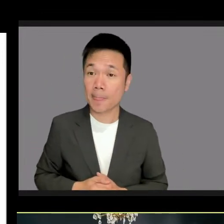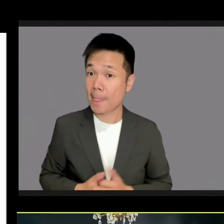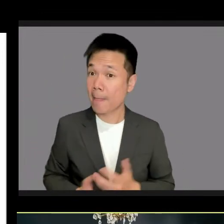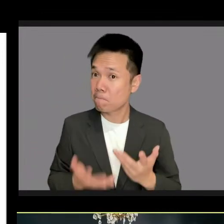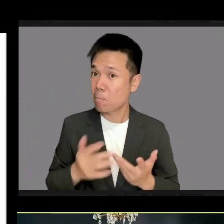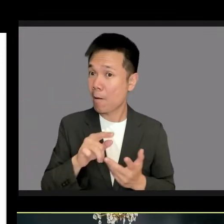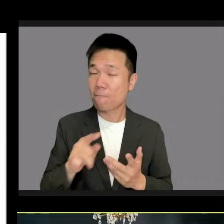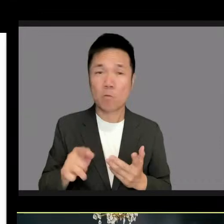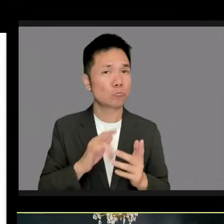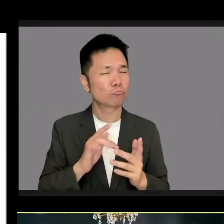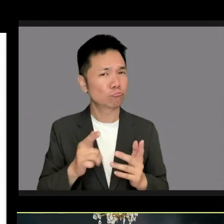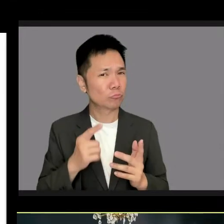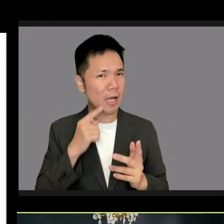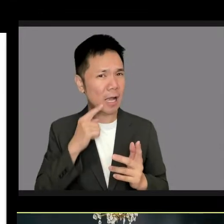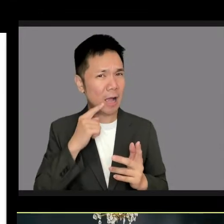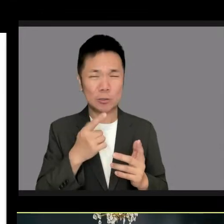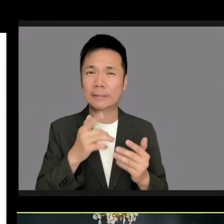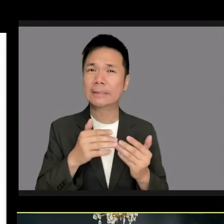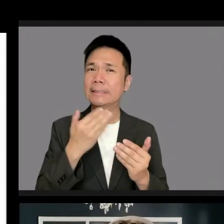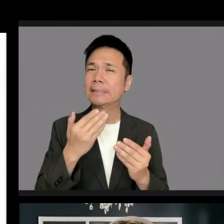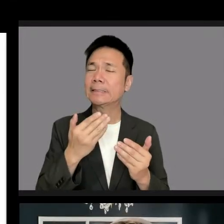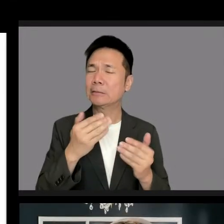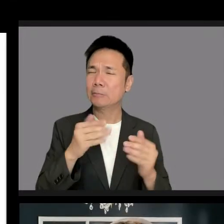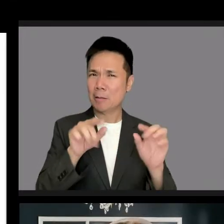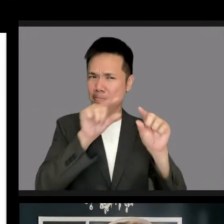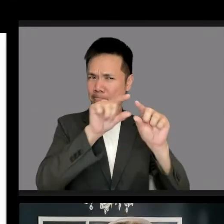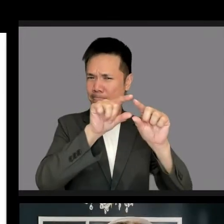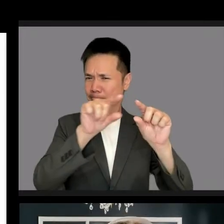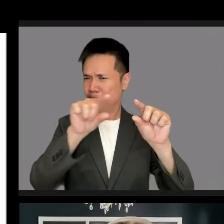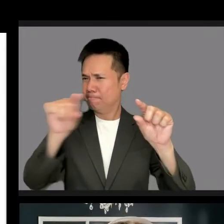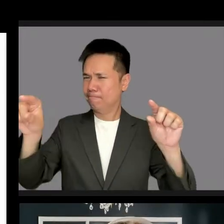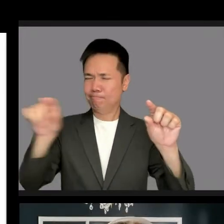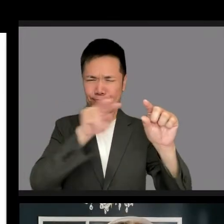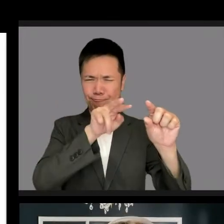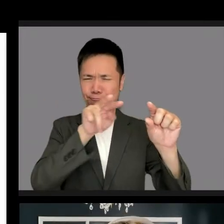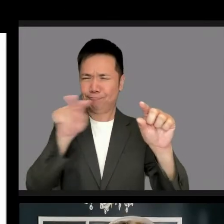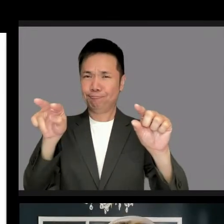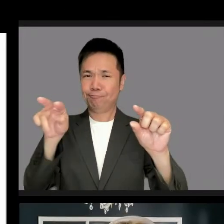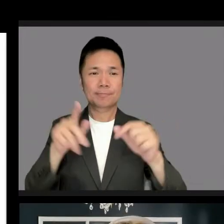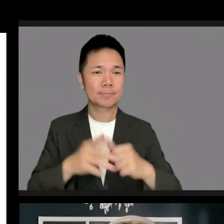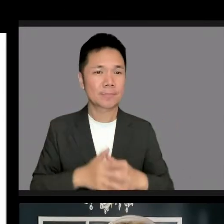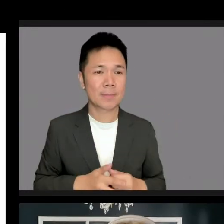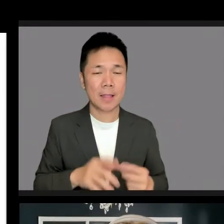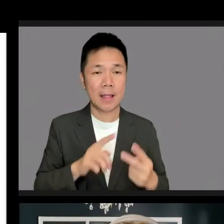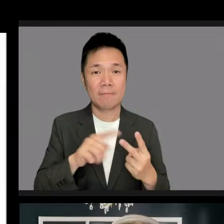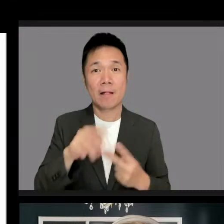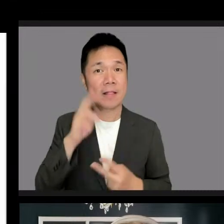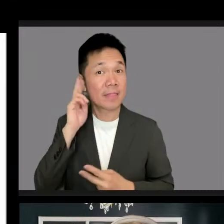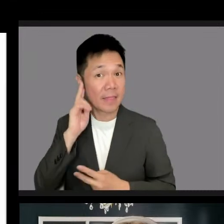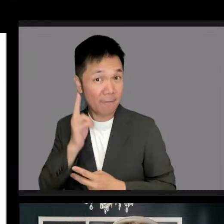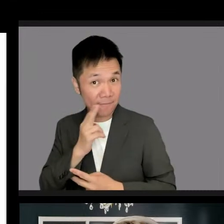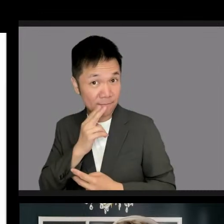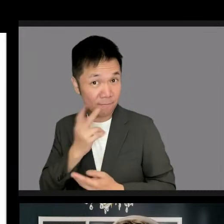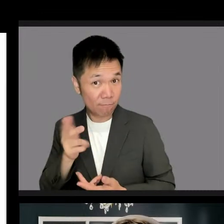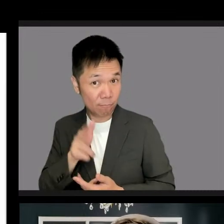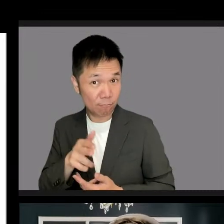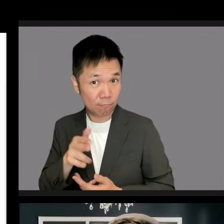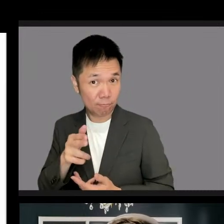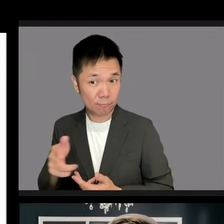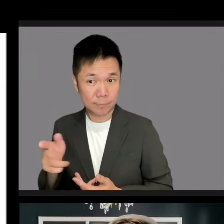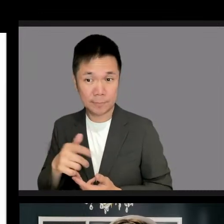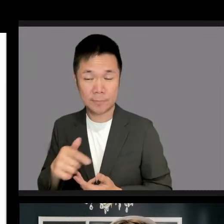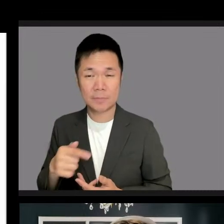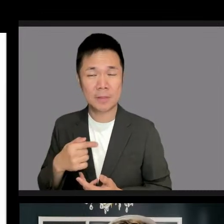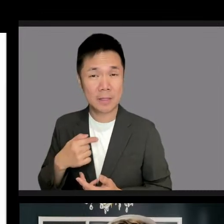digital website or an online experience. Then also we have people with hearing disabilities. So I myself